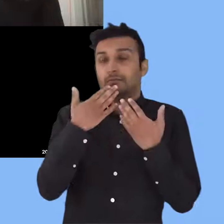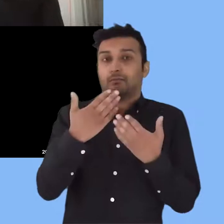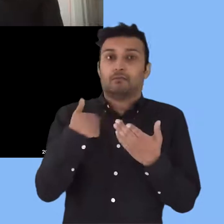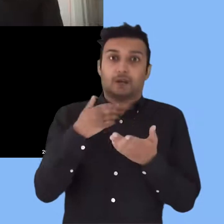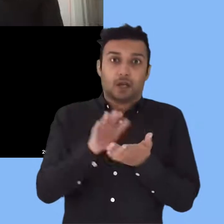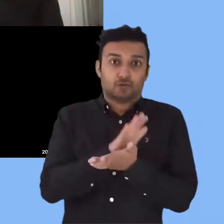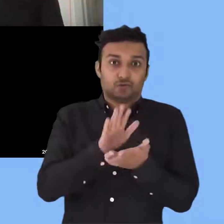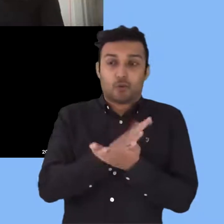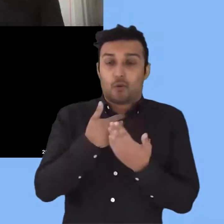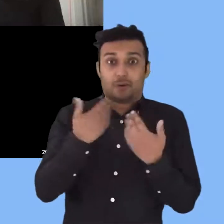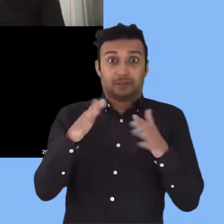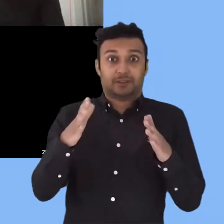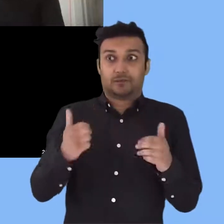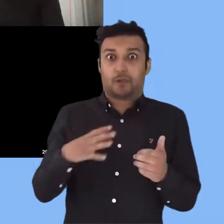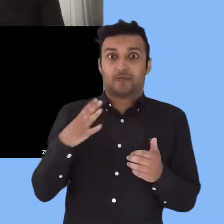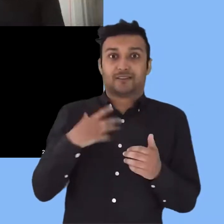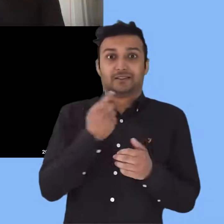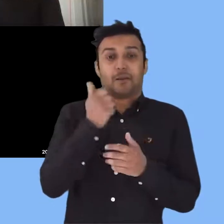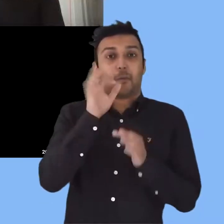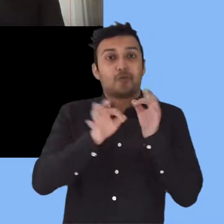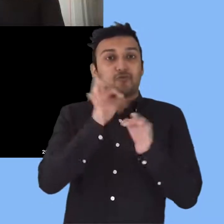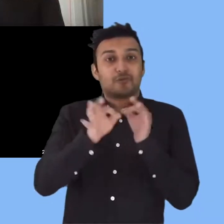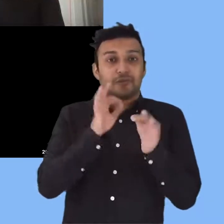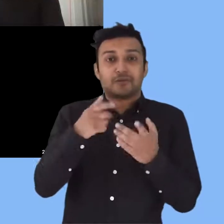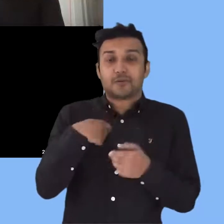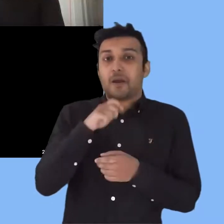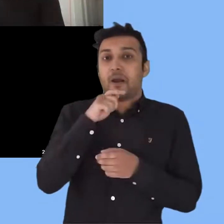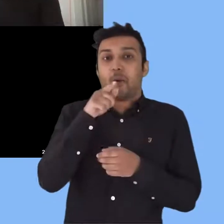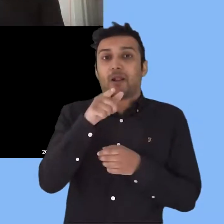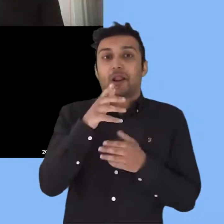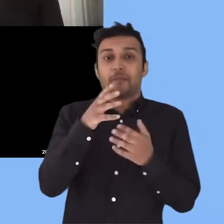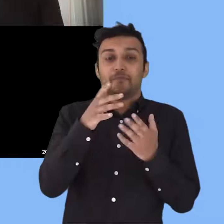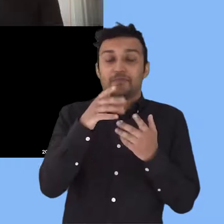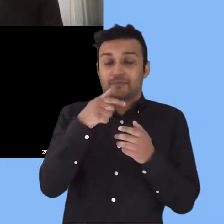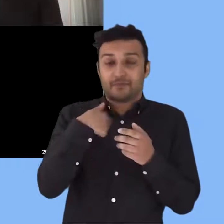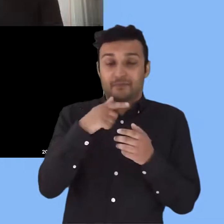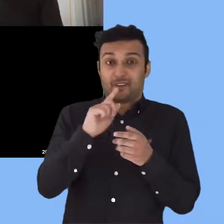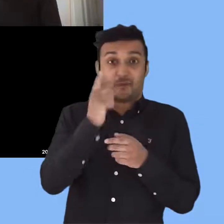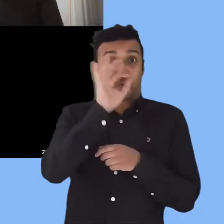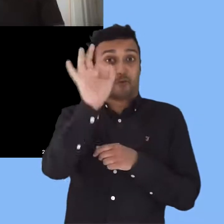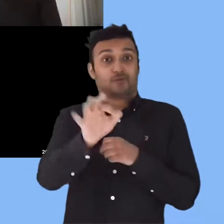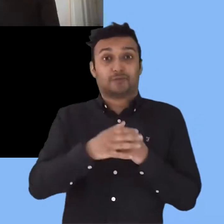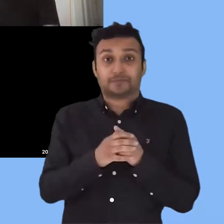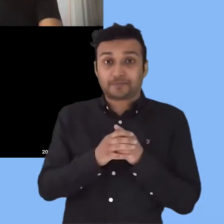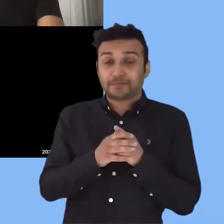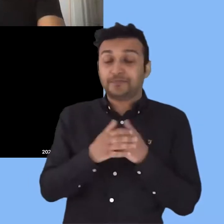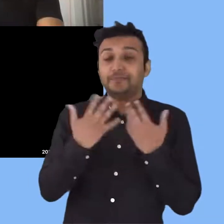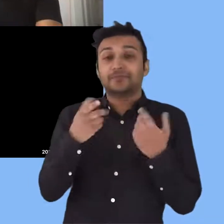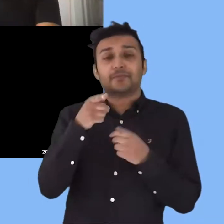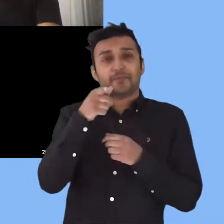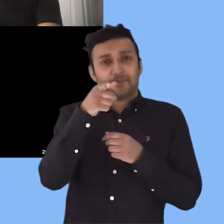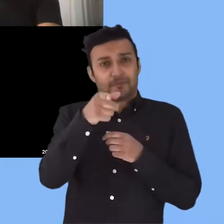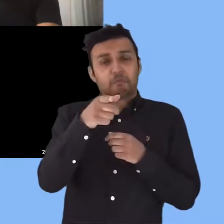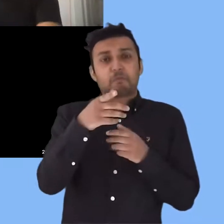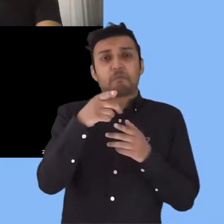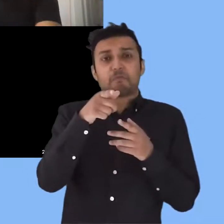few questions come through. So I'm going to just go straight into the first question, which is, what do